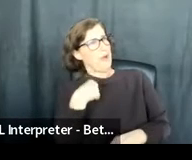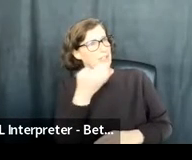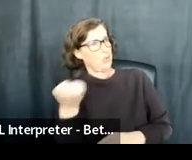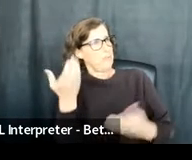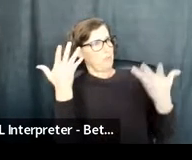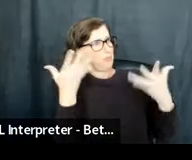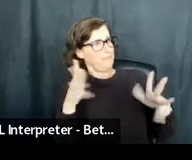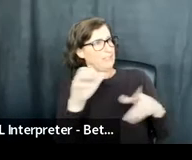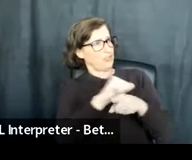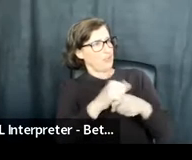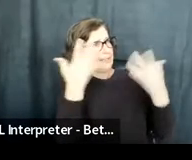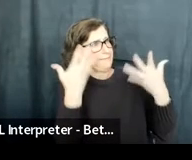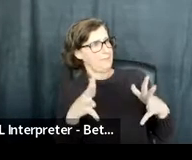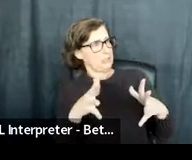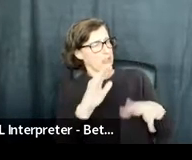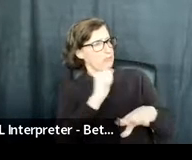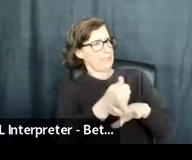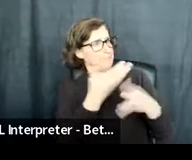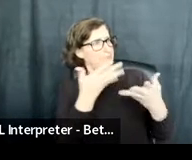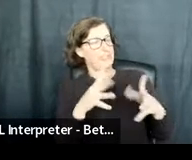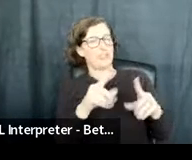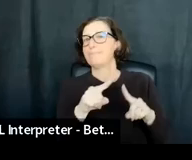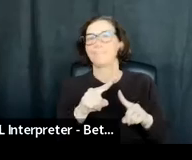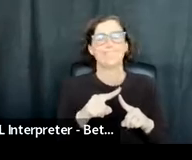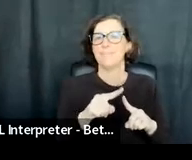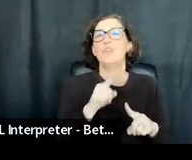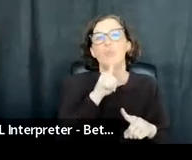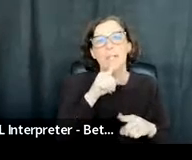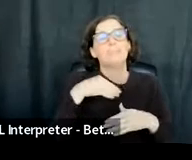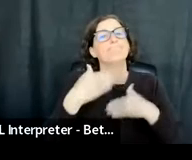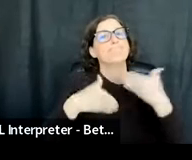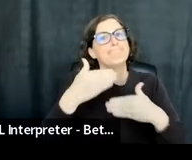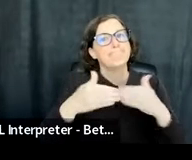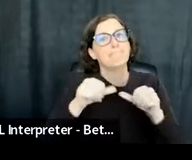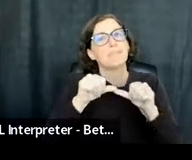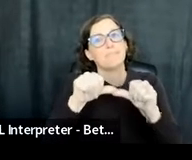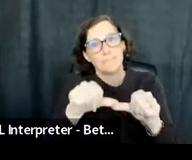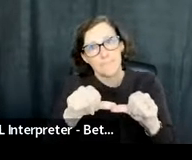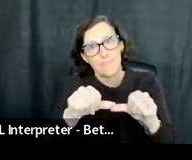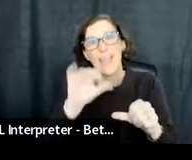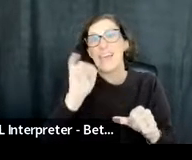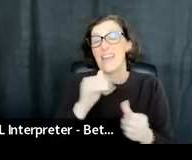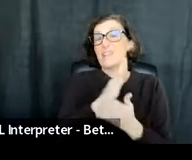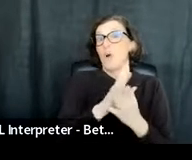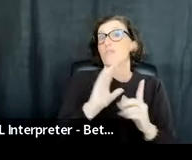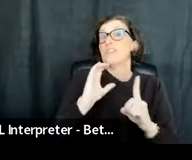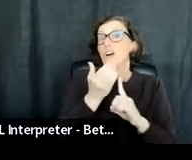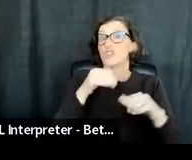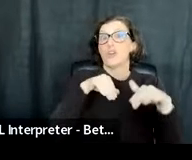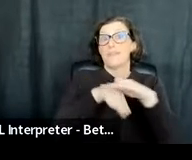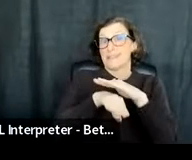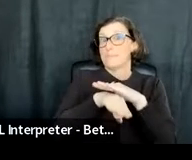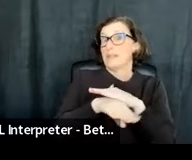training is complete, but it's an ongoing process, and that's part of that whole culture of accessibility and